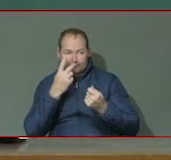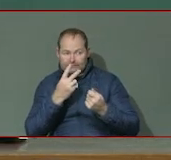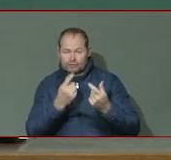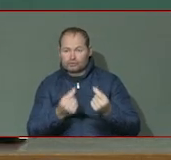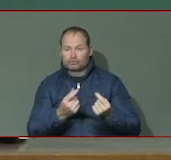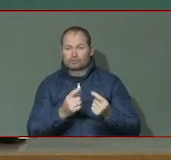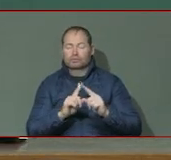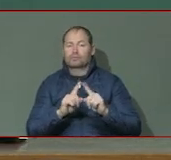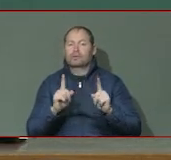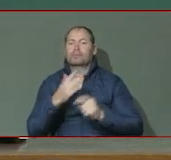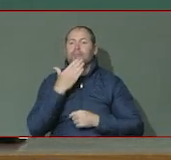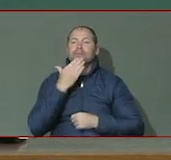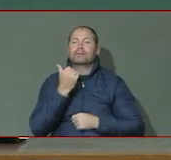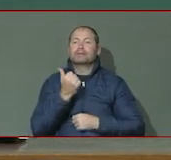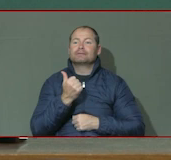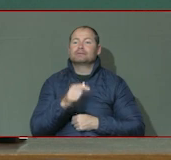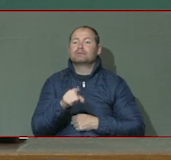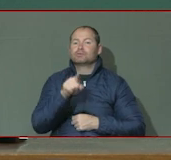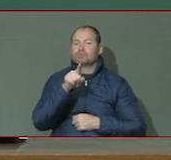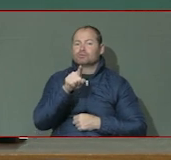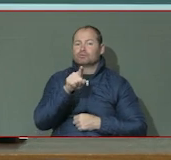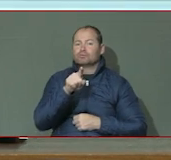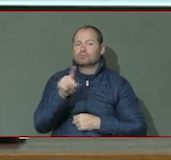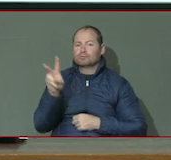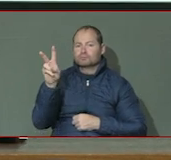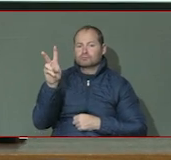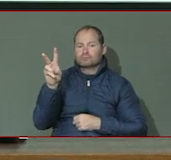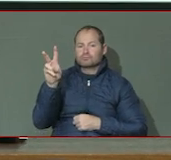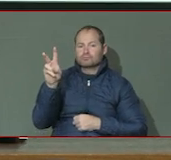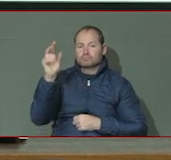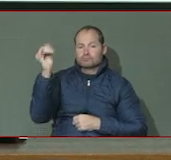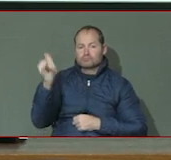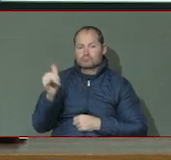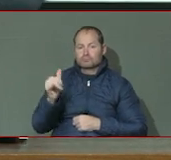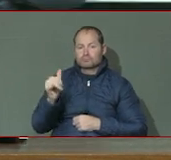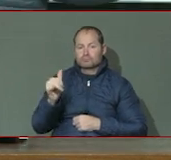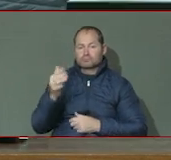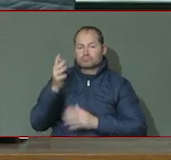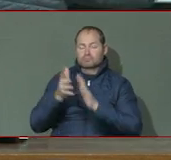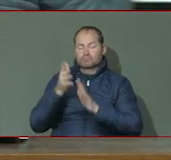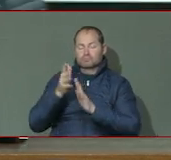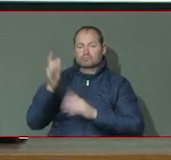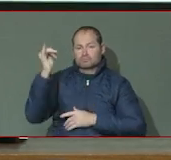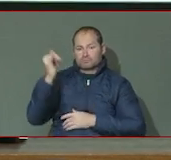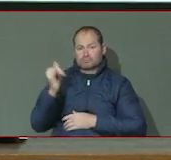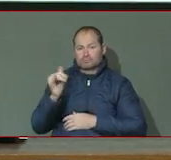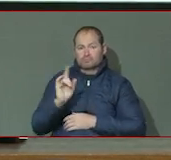Always make sure that you have the. So when they ask that question,